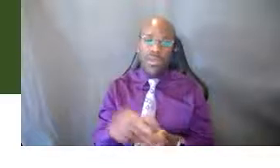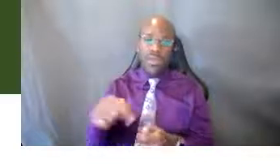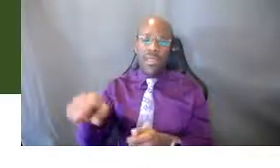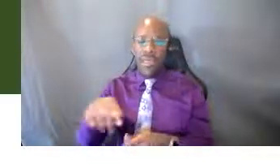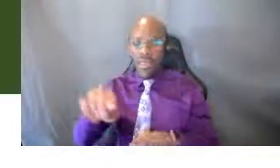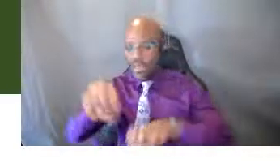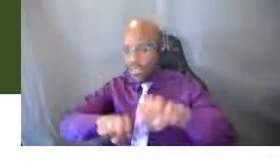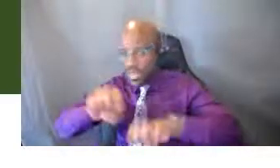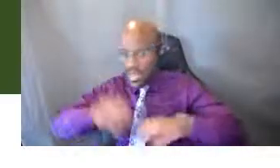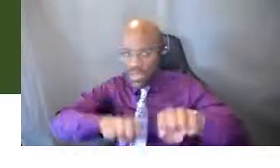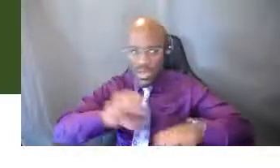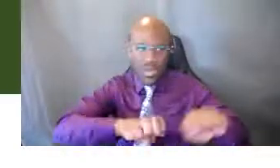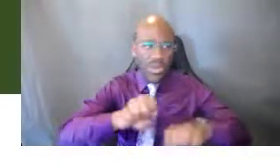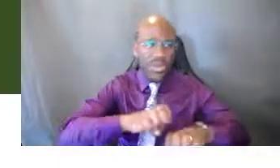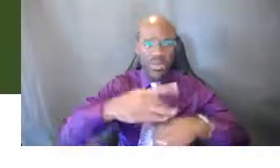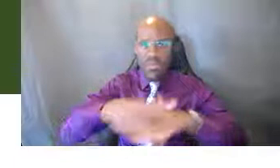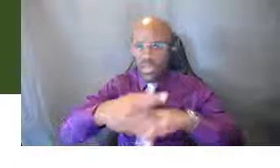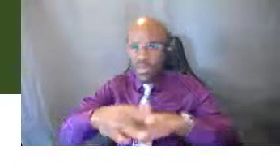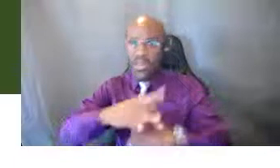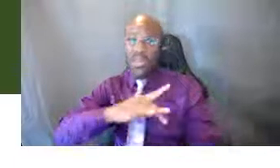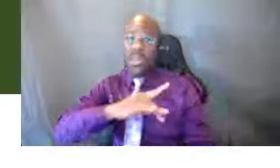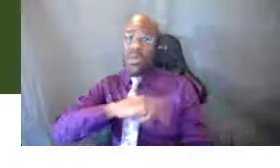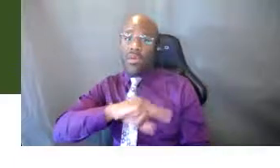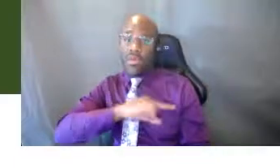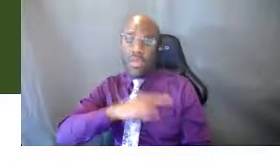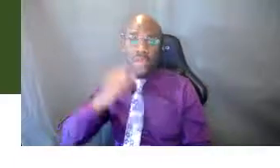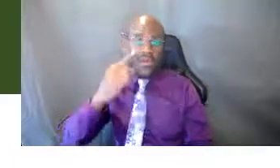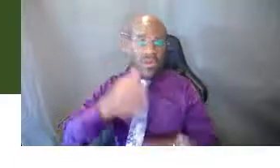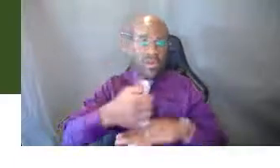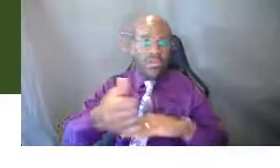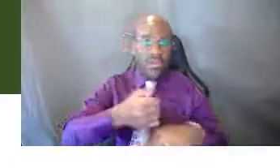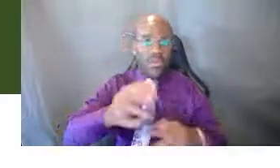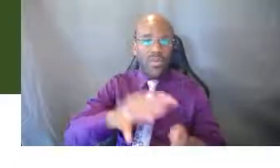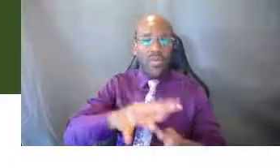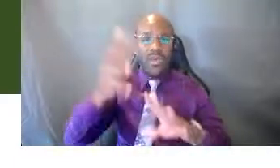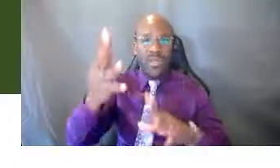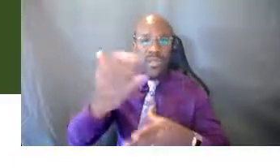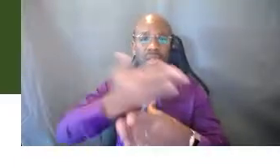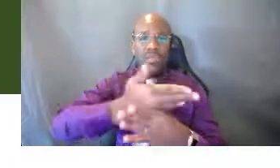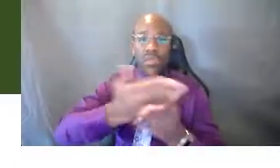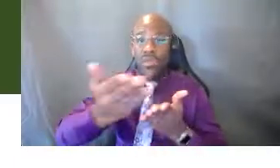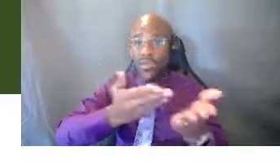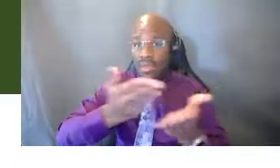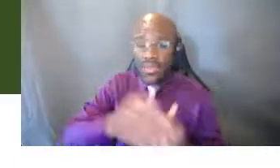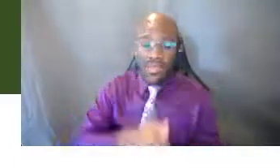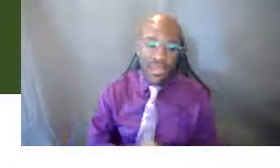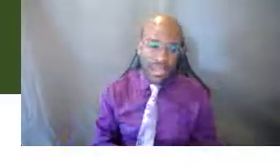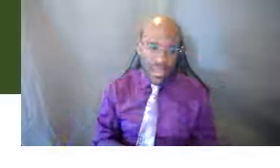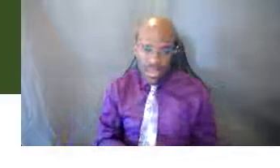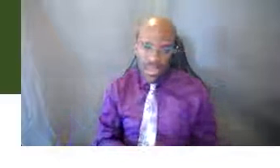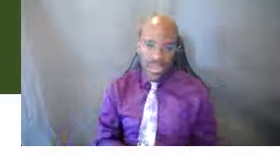availability and quality of mobile crisis intervention services. So they have partnered